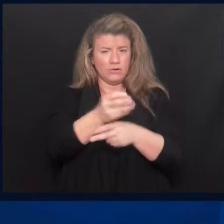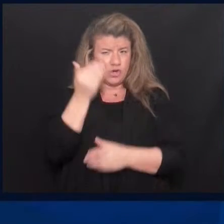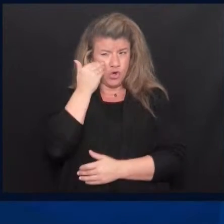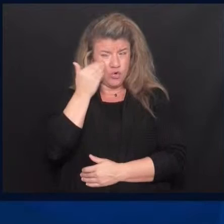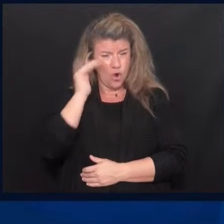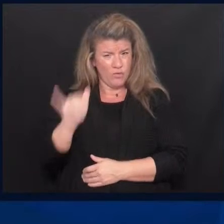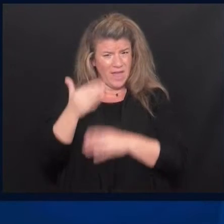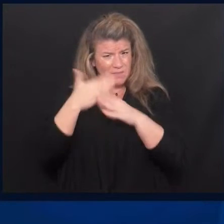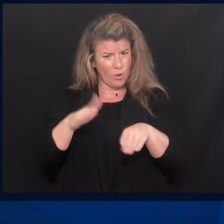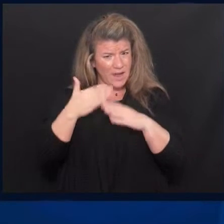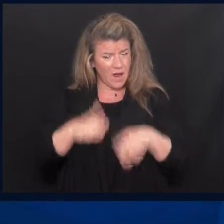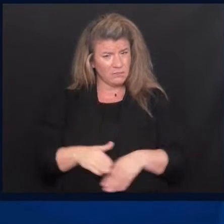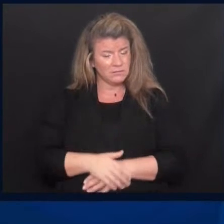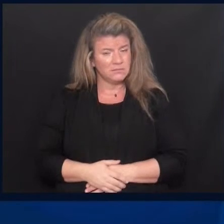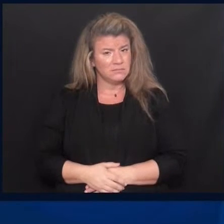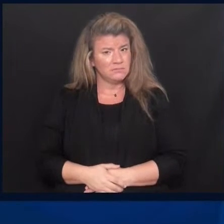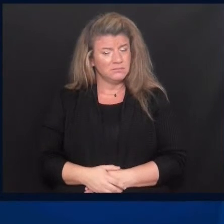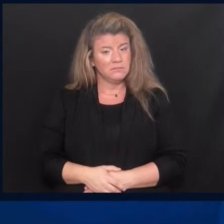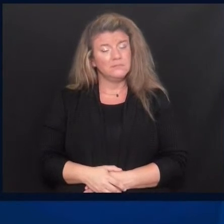broken down by vaccine?